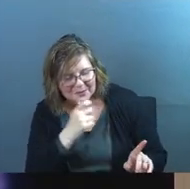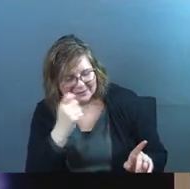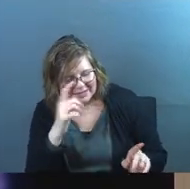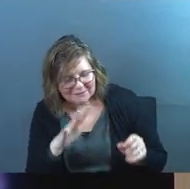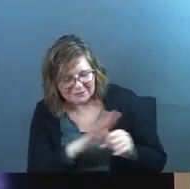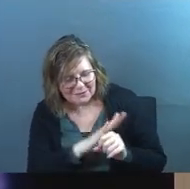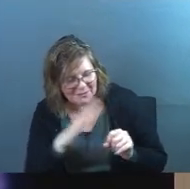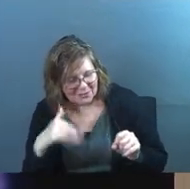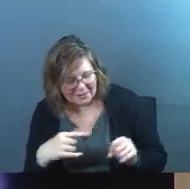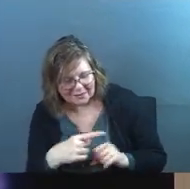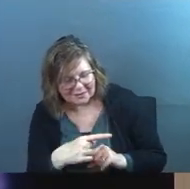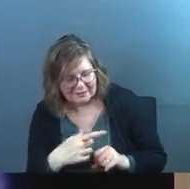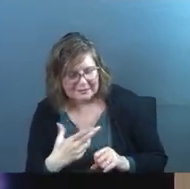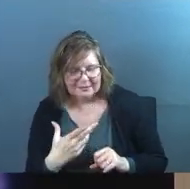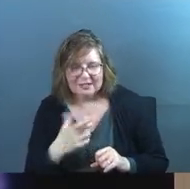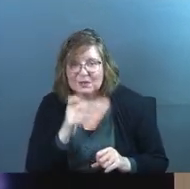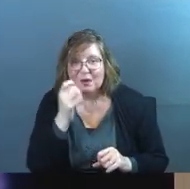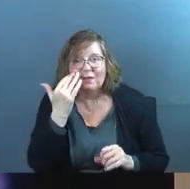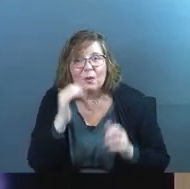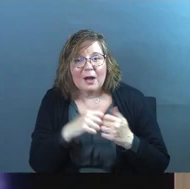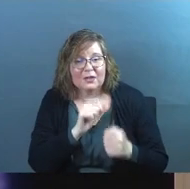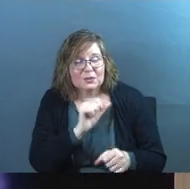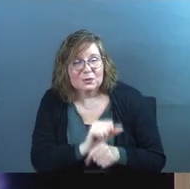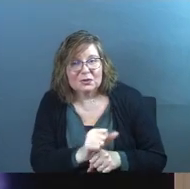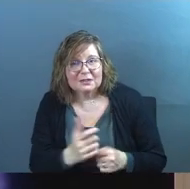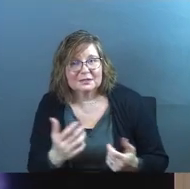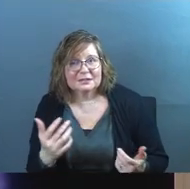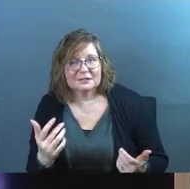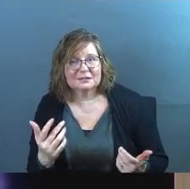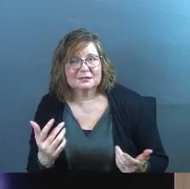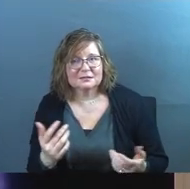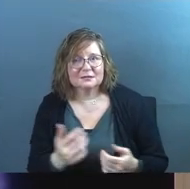dude. You don't even know how this works.